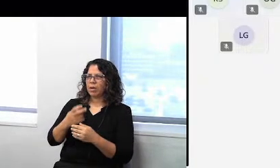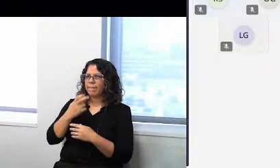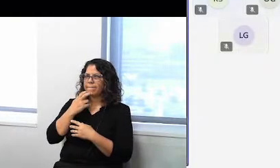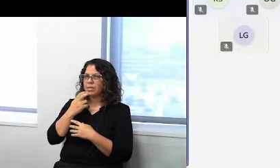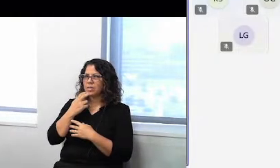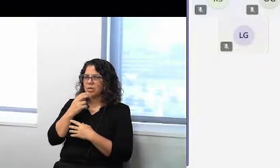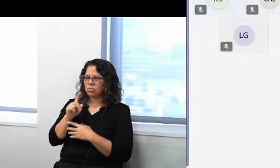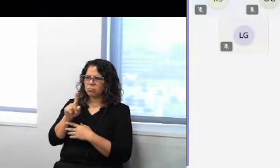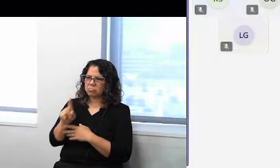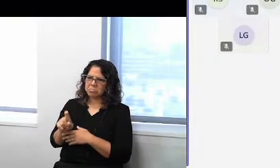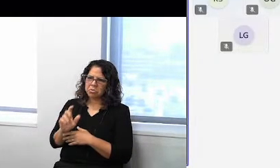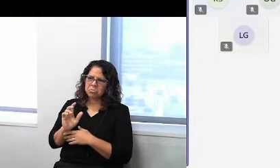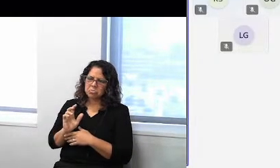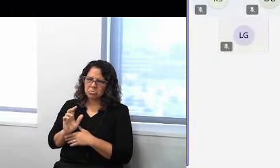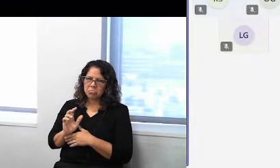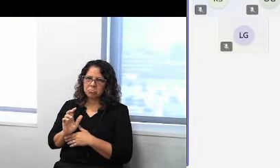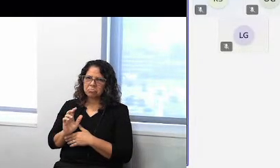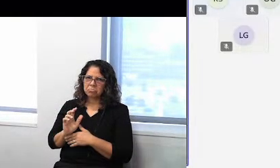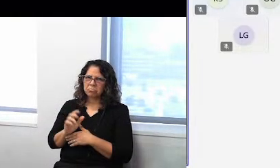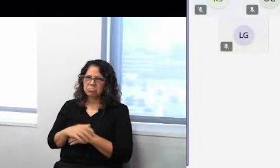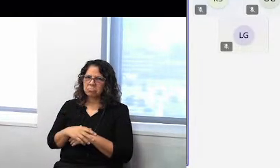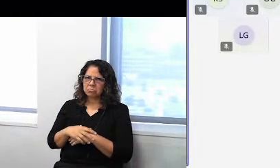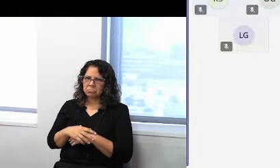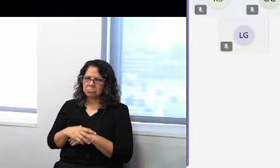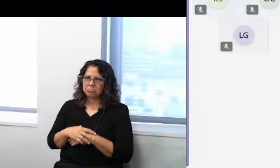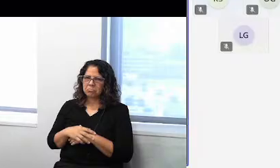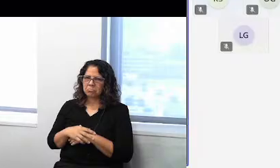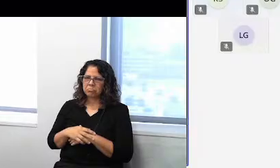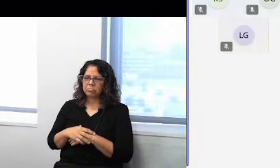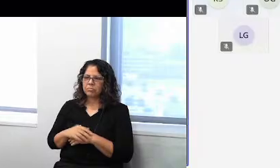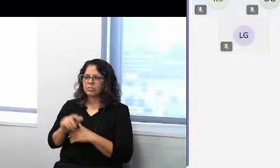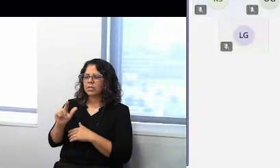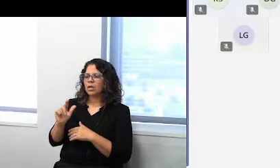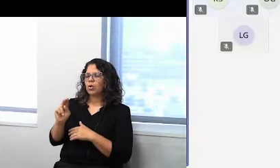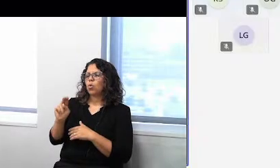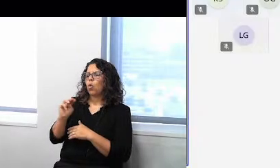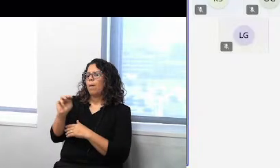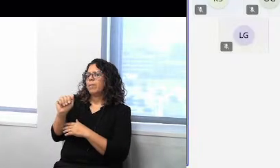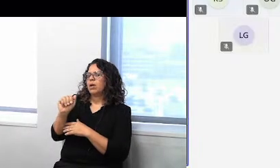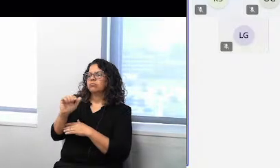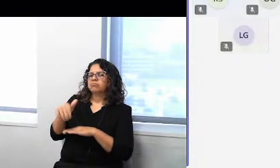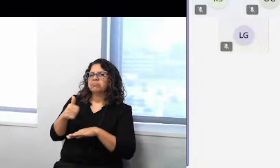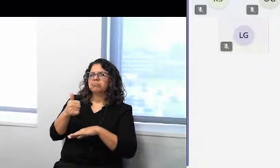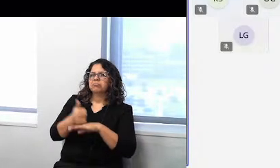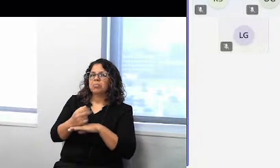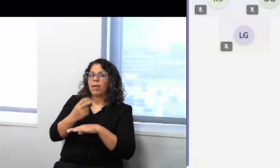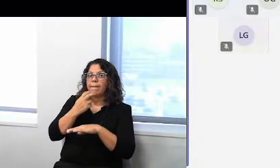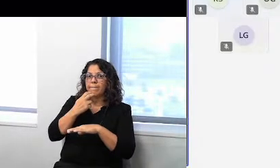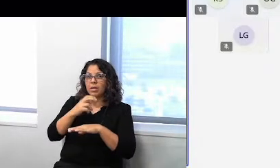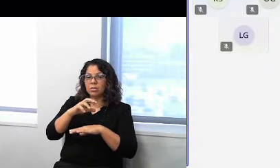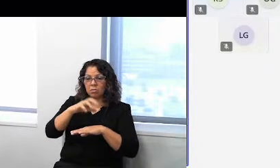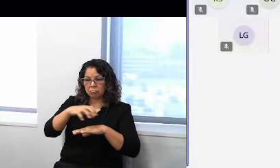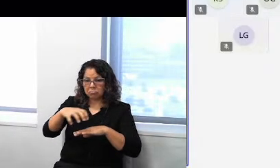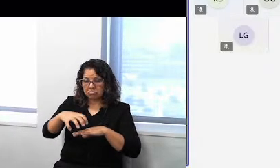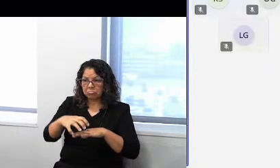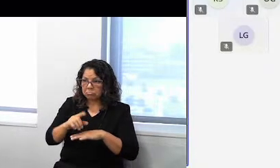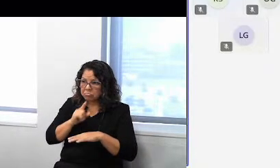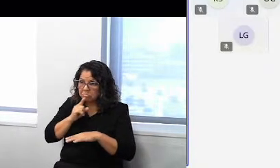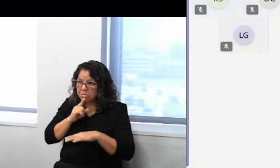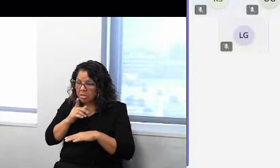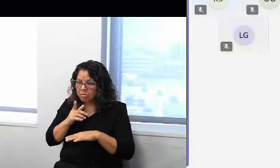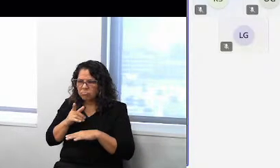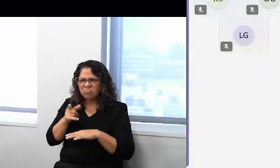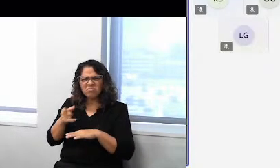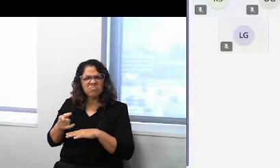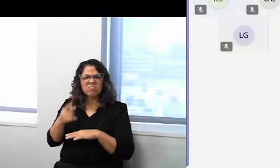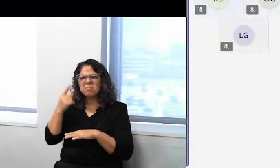Luma is installing batteries, right? Are those batteries for what? What